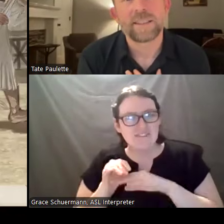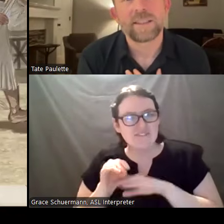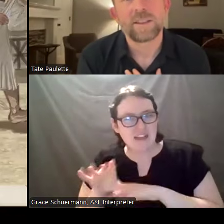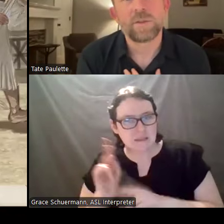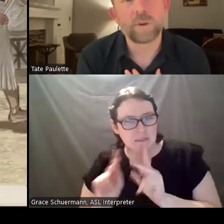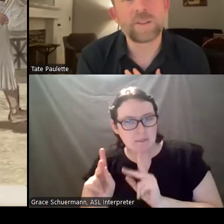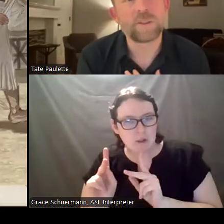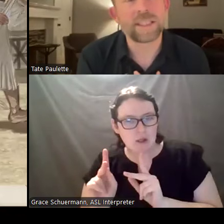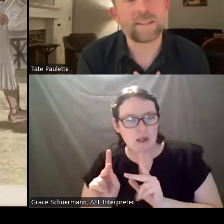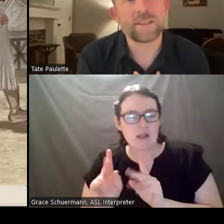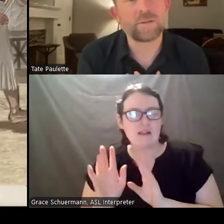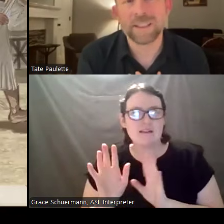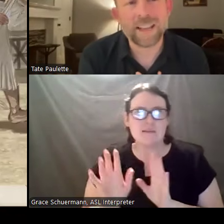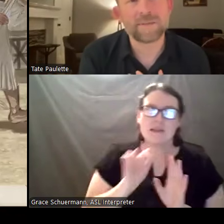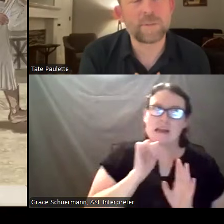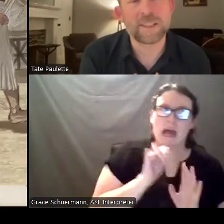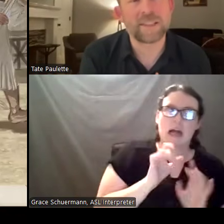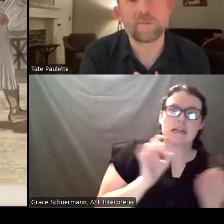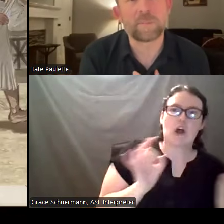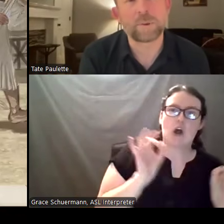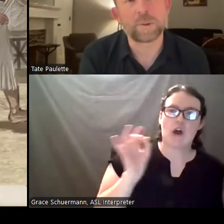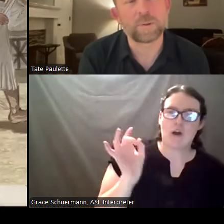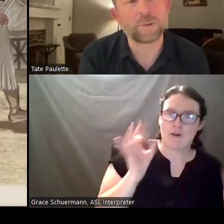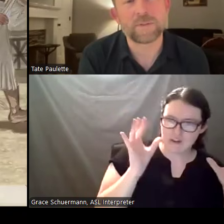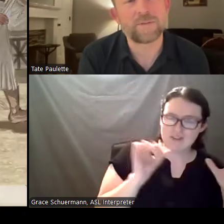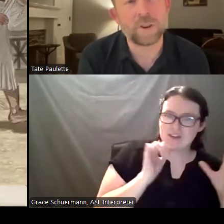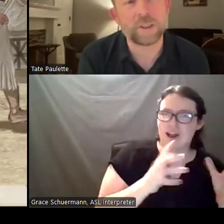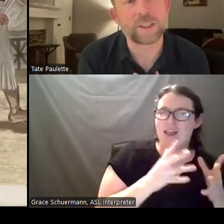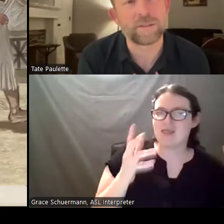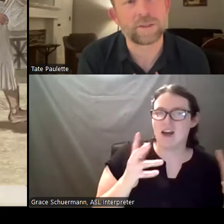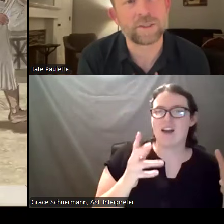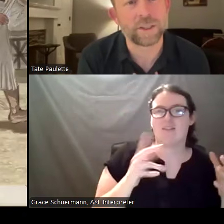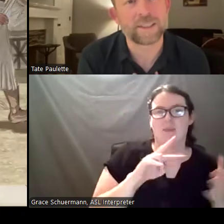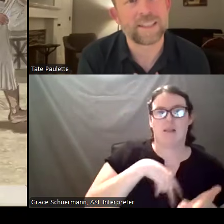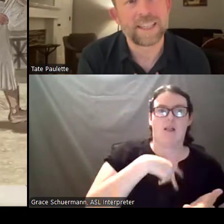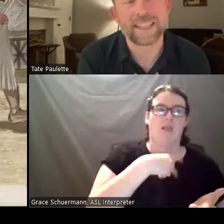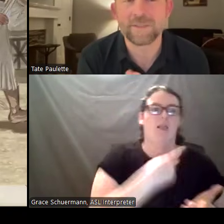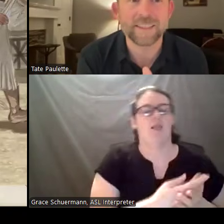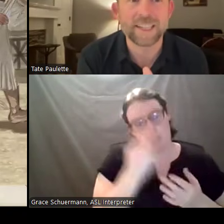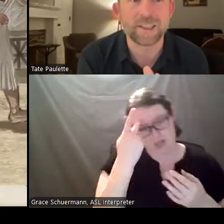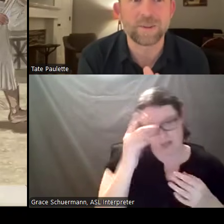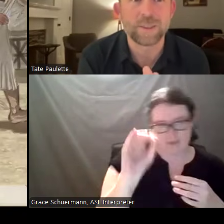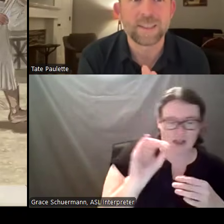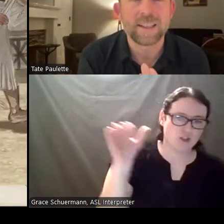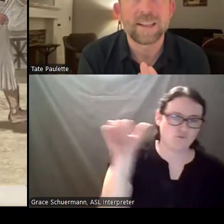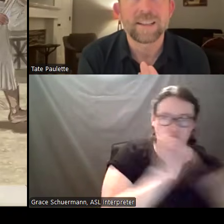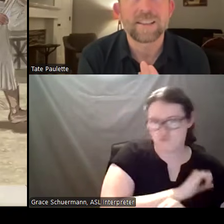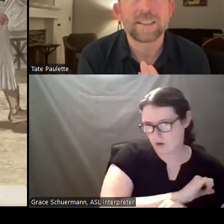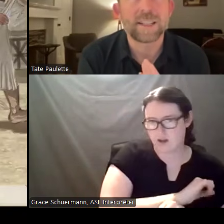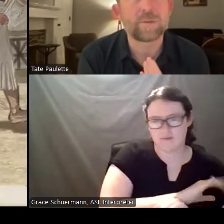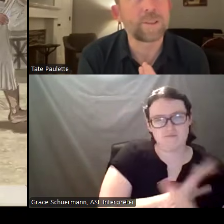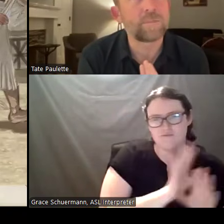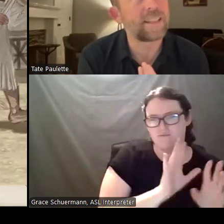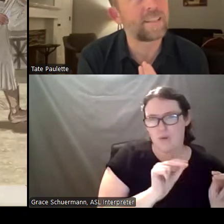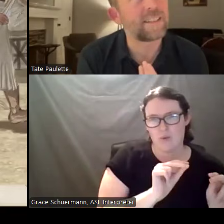but you don't get lots of depictions of people who are just falling over drunk. And as far as I know,